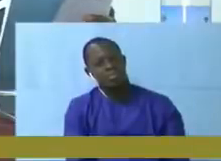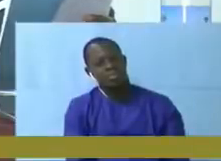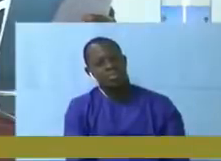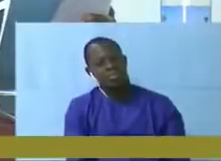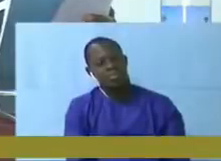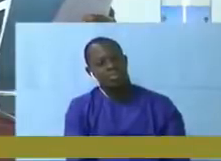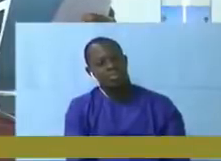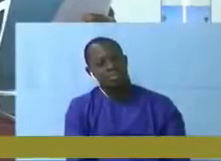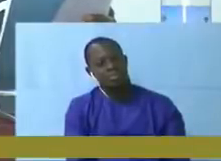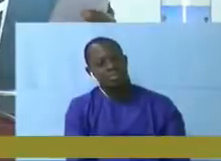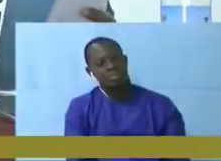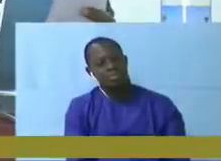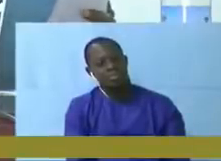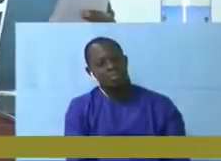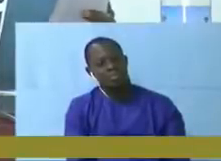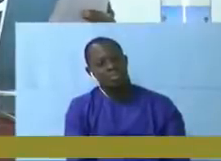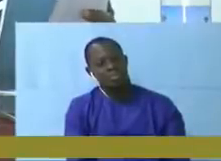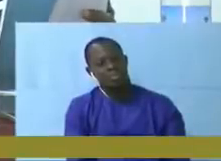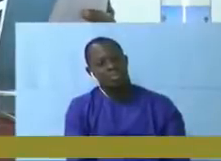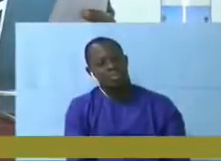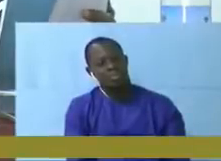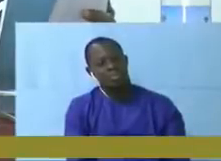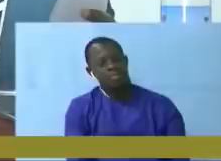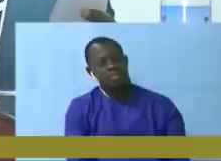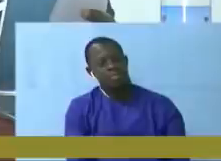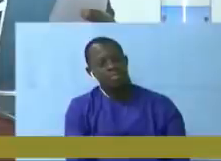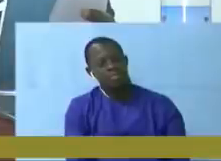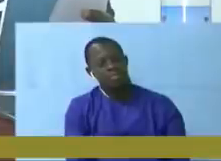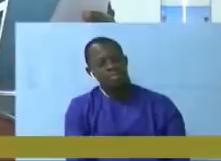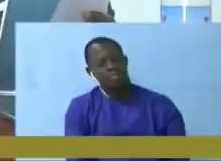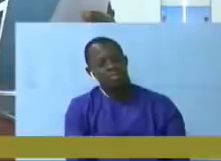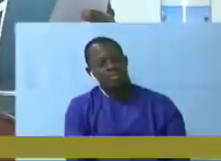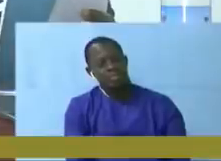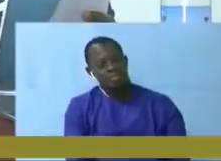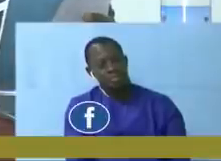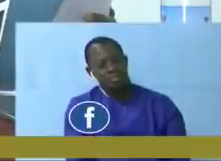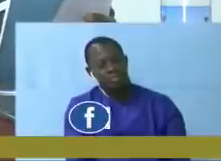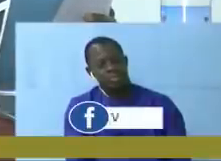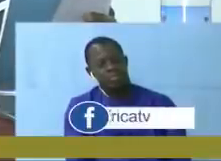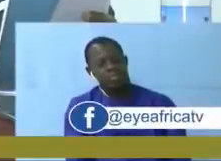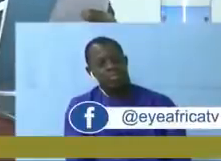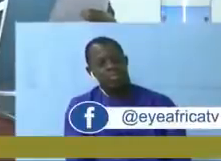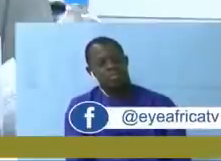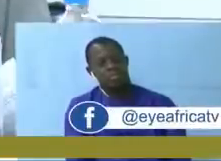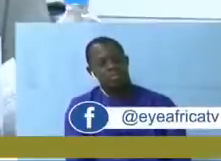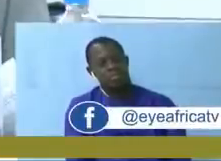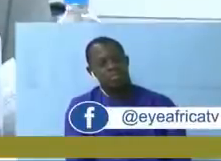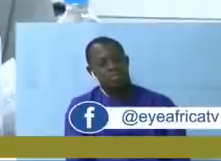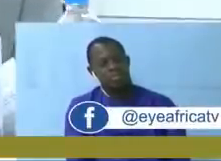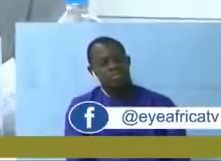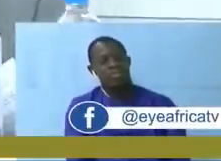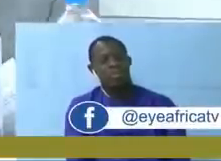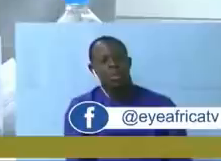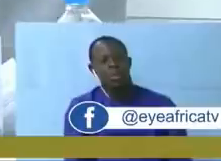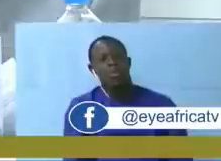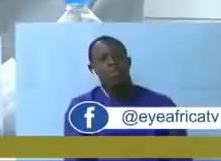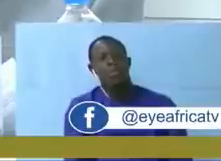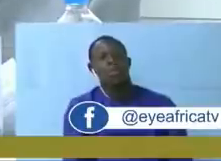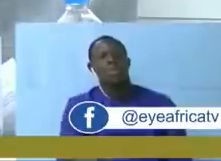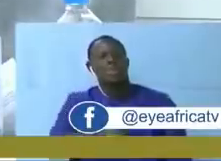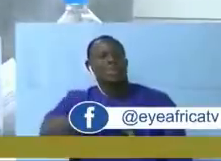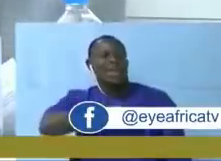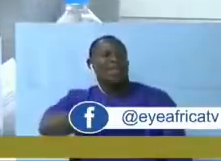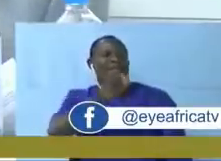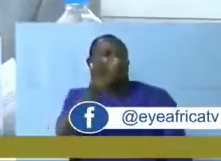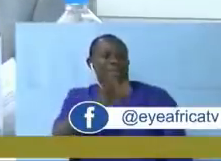lolu dotul am dañ soxla president bo xamne du fi tok lu wessu fukki at. Self-officiation we called it.